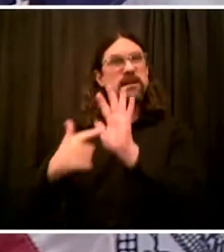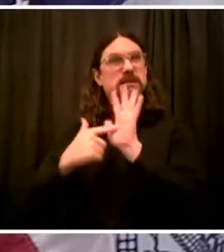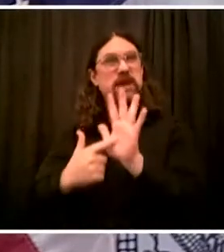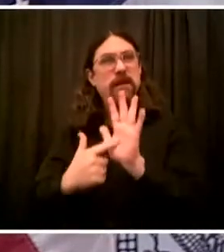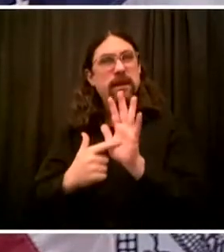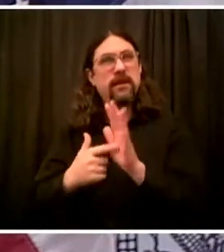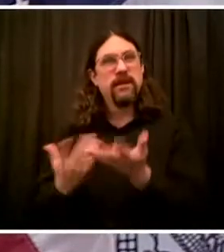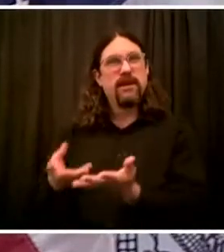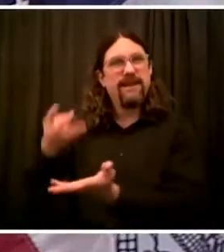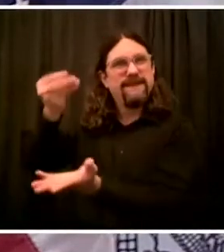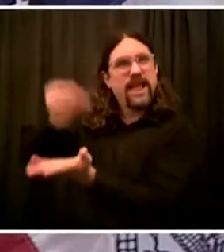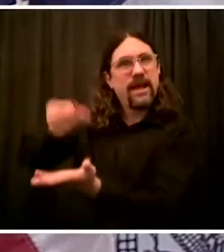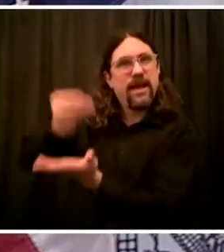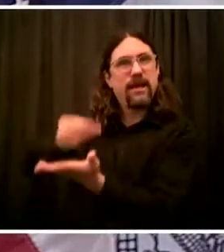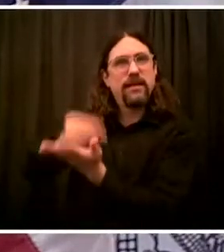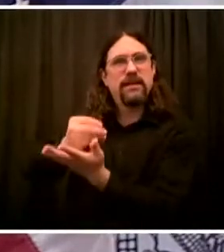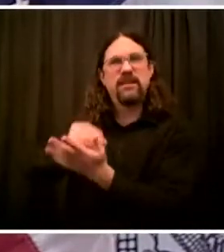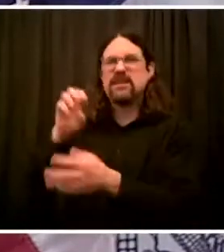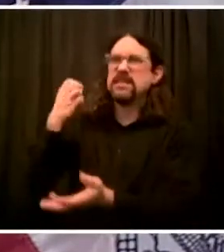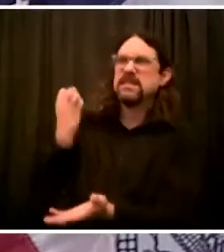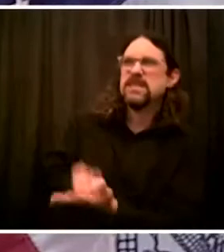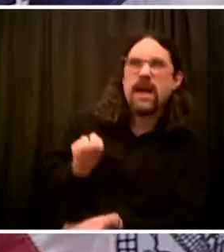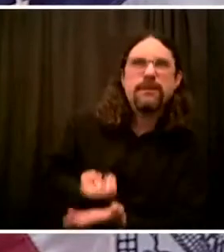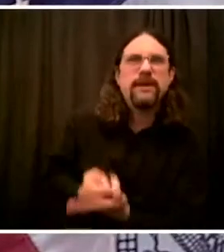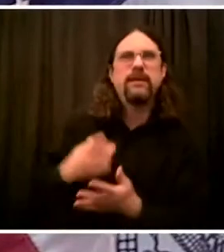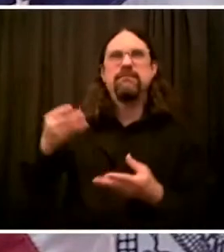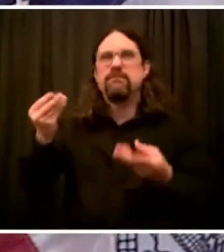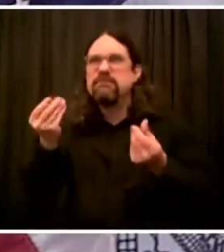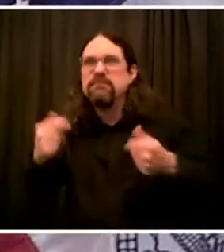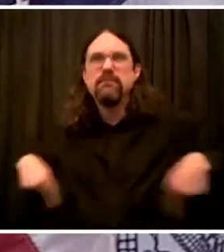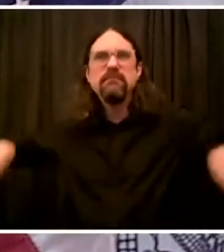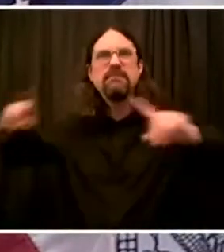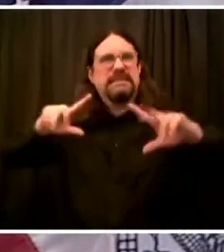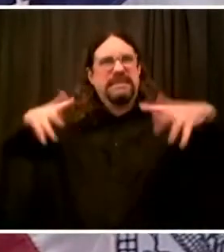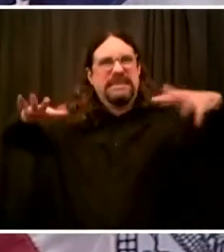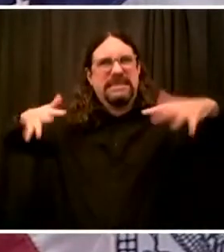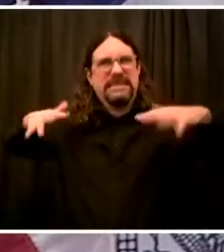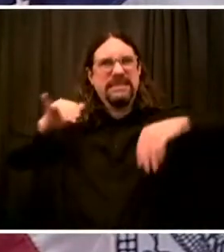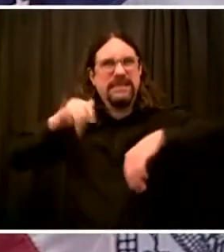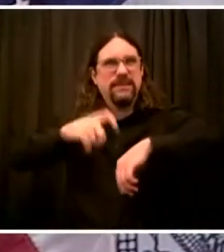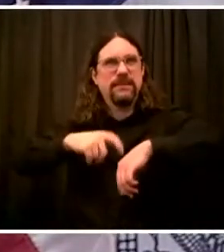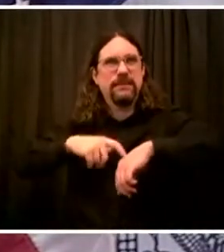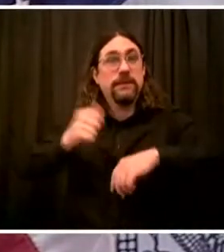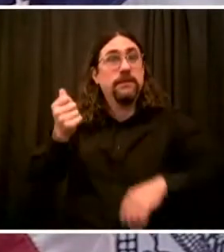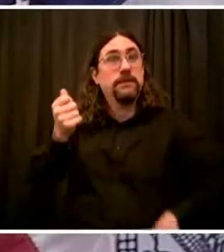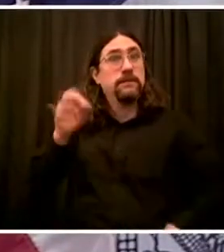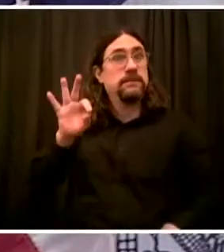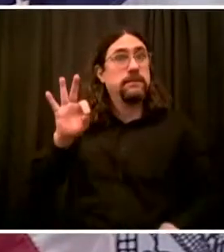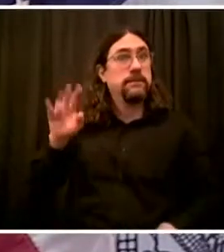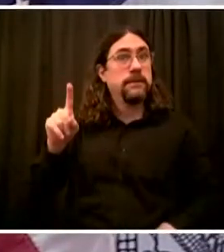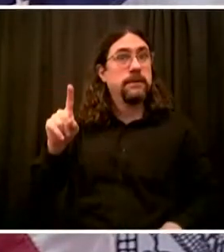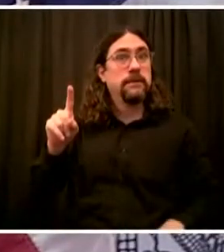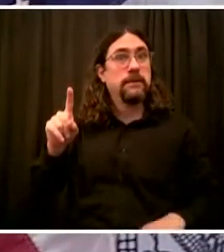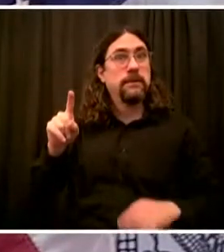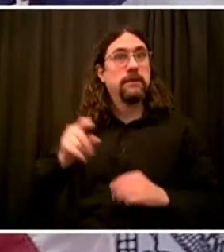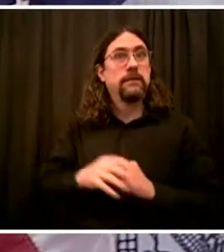in those years that horrible things were up ahead, like 9/11 or Hurricane Sandy.